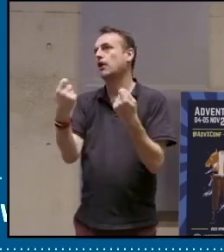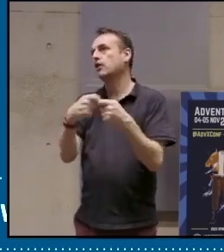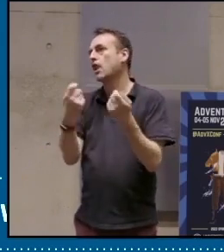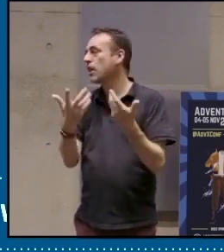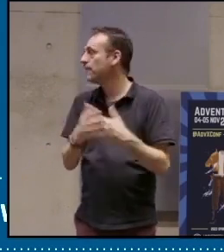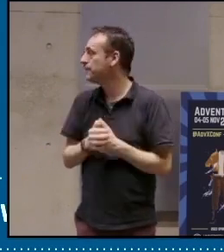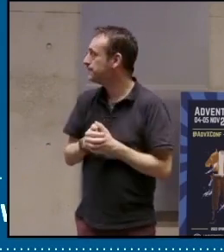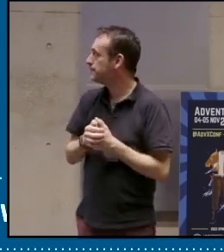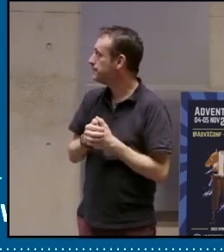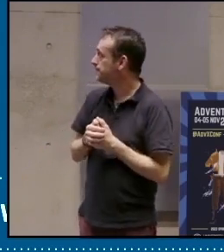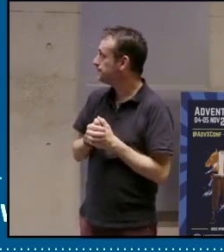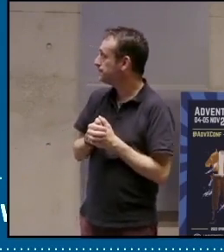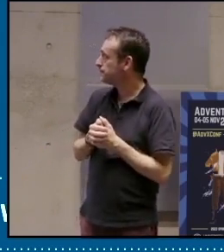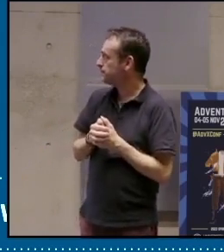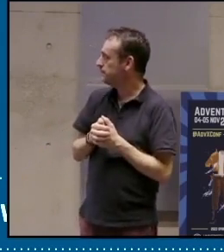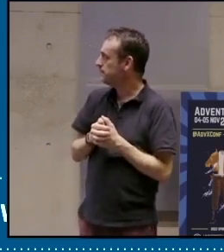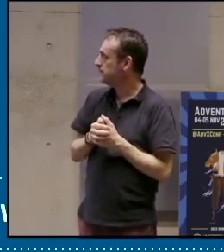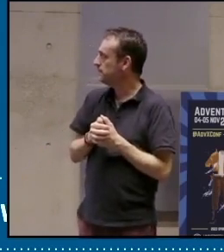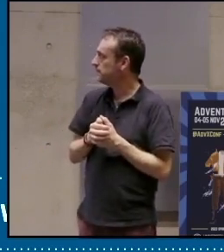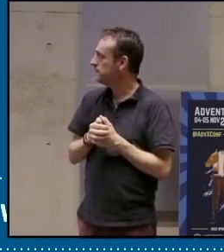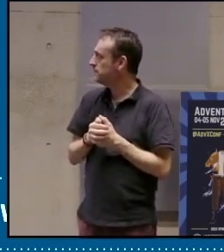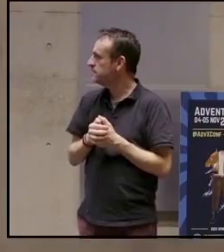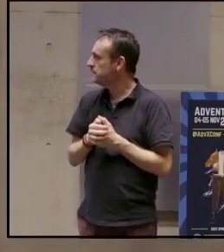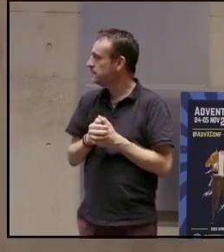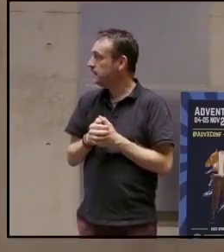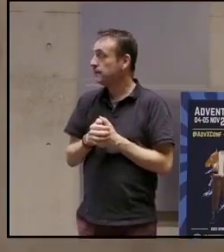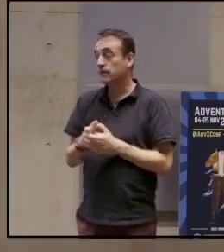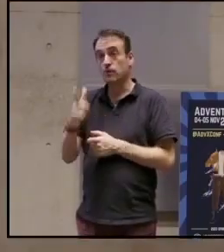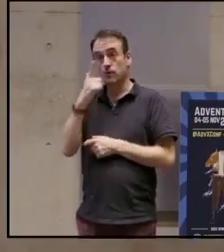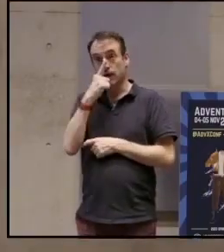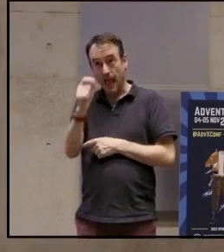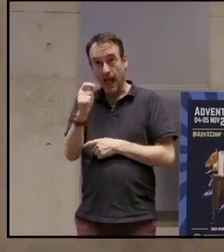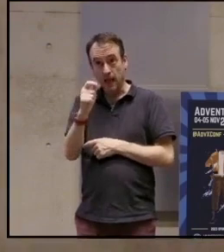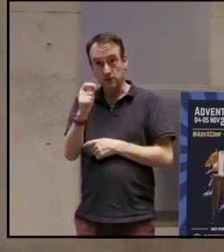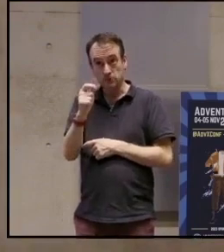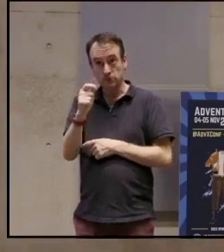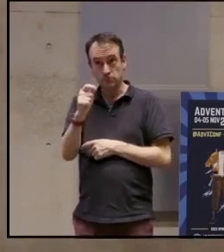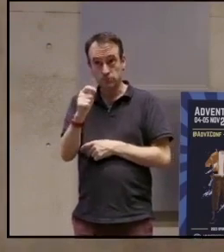You can go macro or micro with finding a historical hinge point, but almost every country,